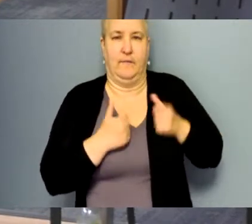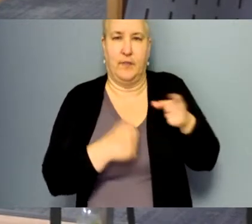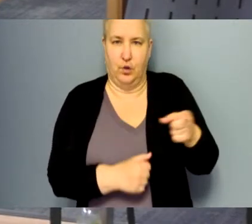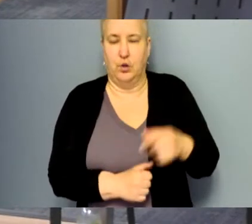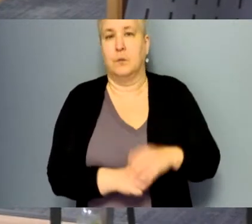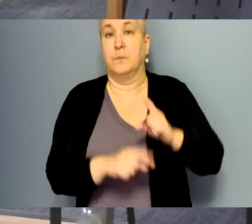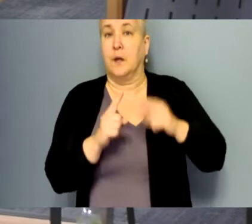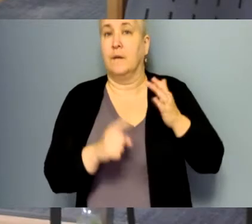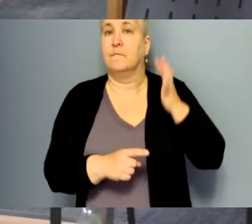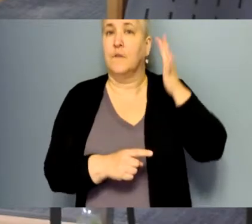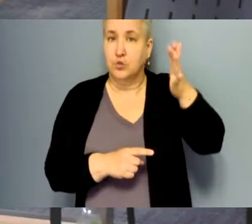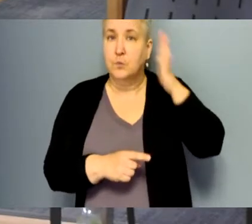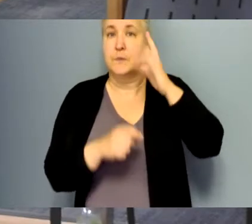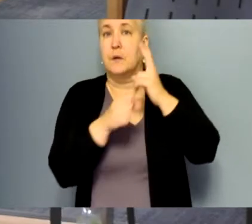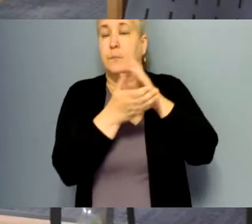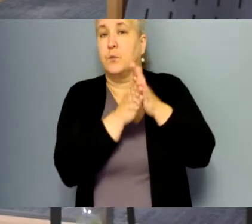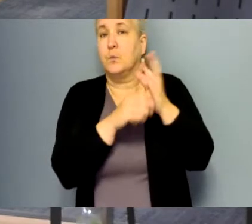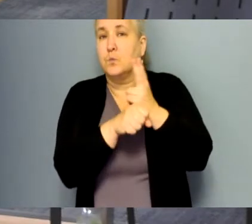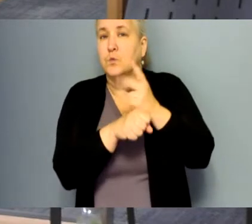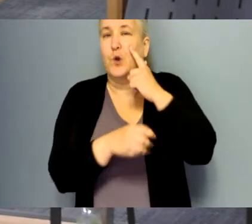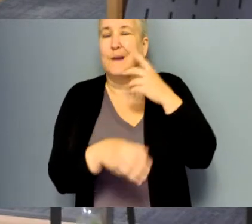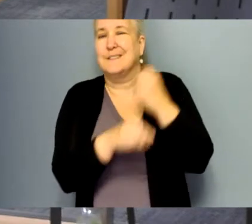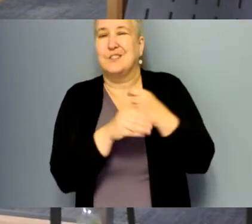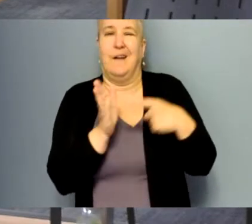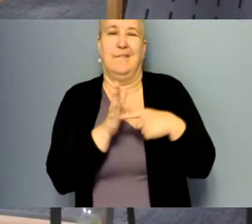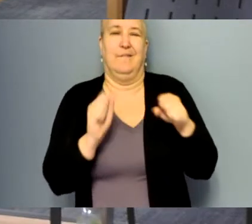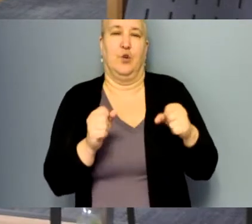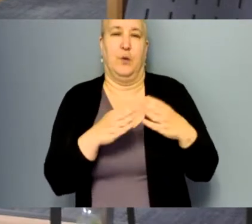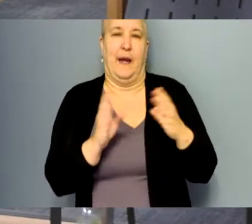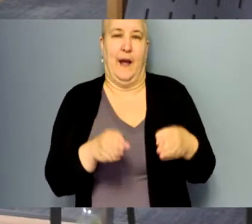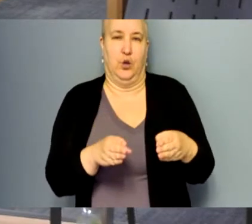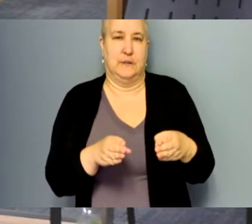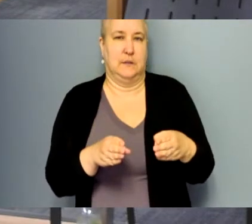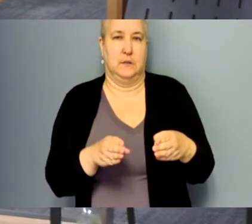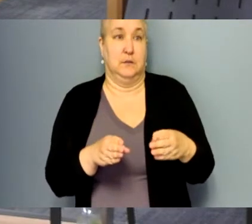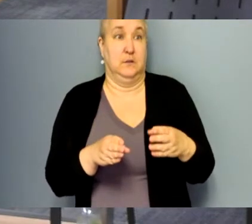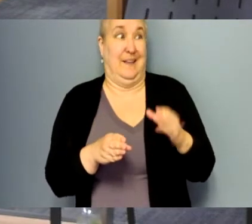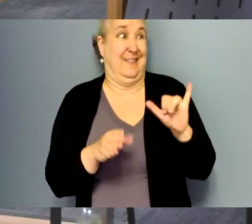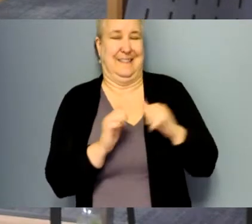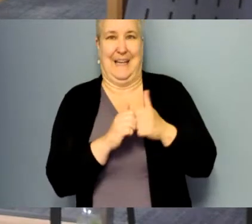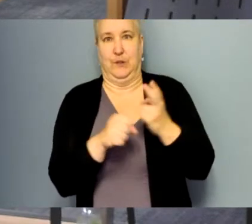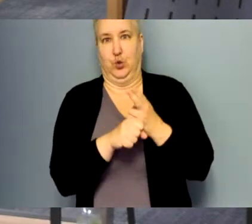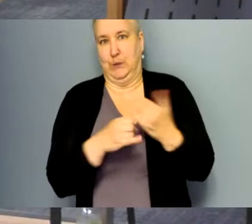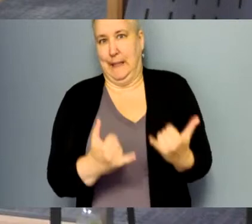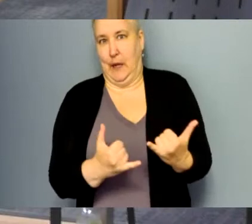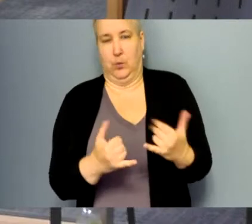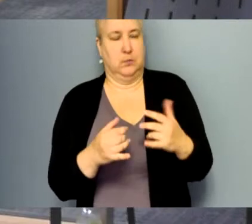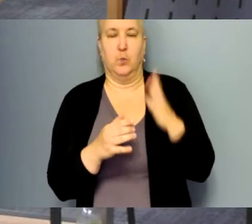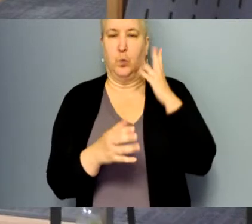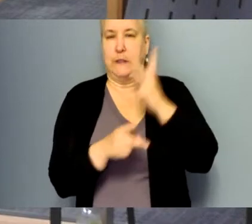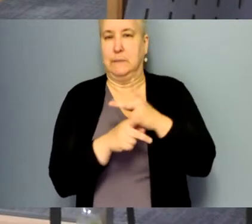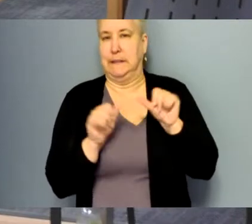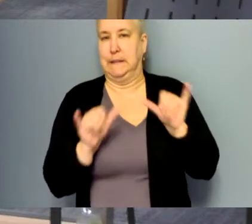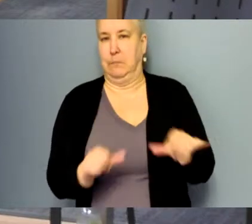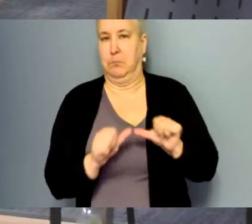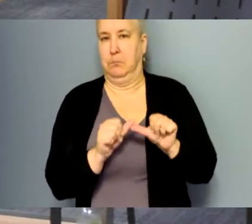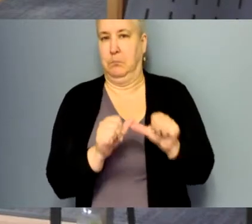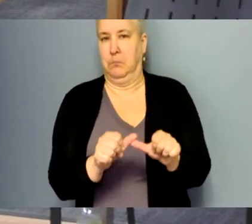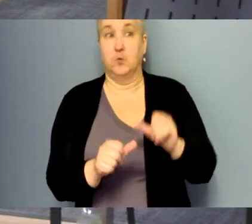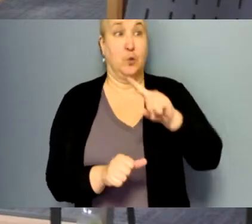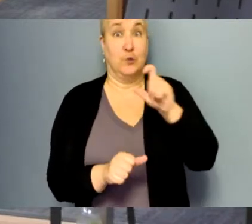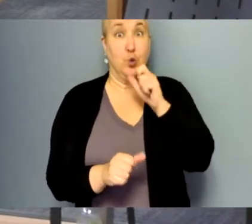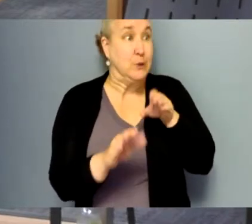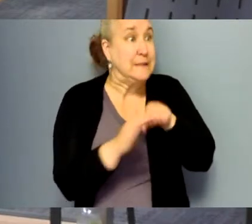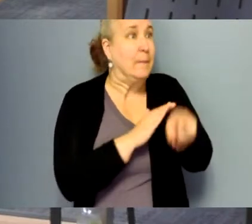but eventually it would be used as additional affordable housing with the same exact use as it is currently used. So there was a question about who's coming in. There's